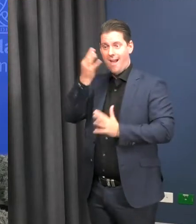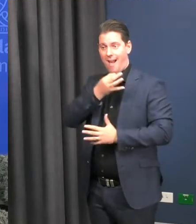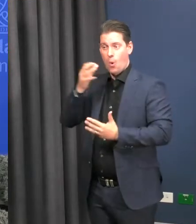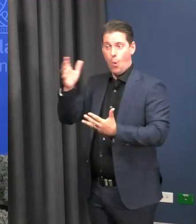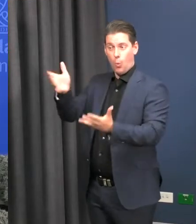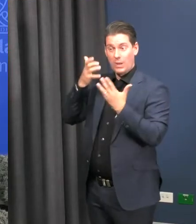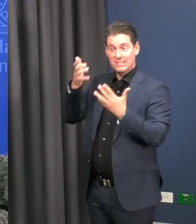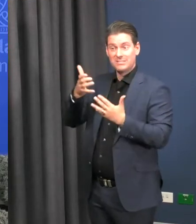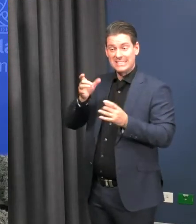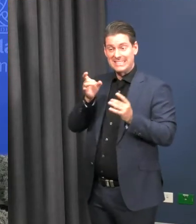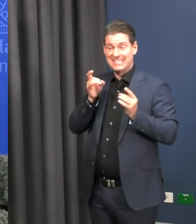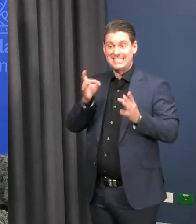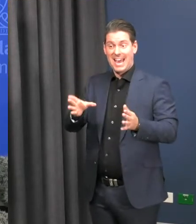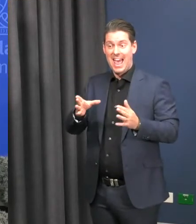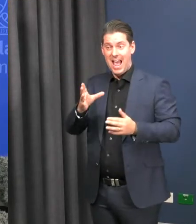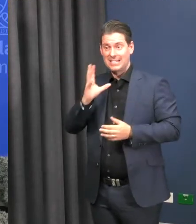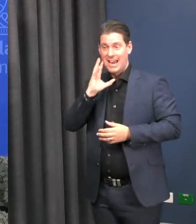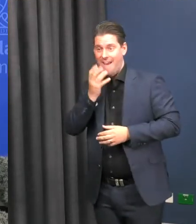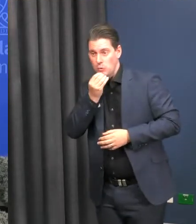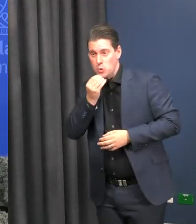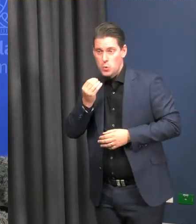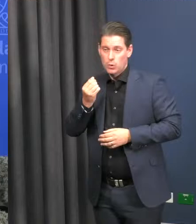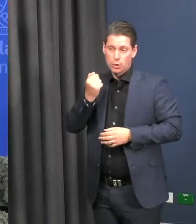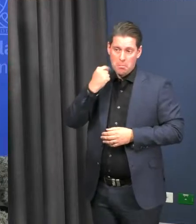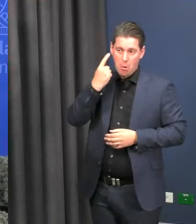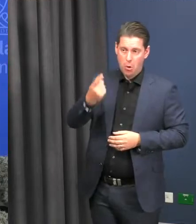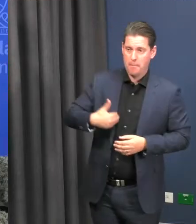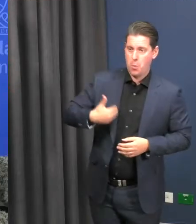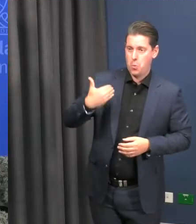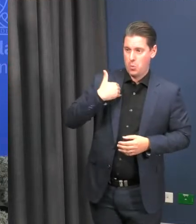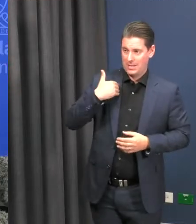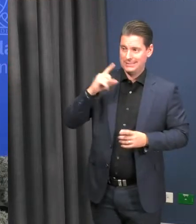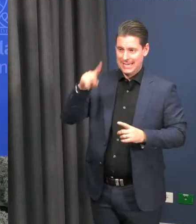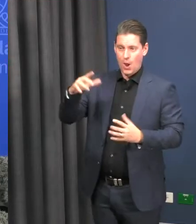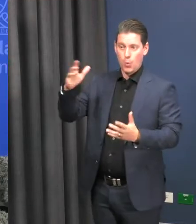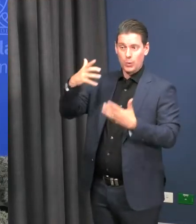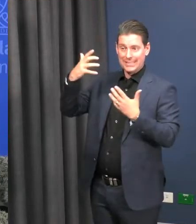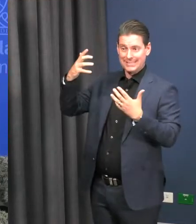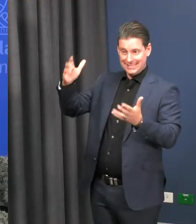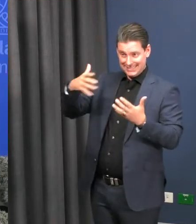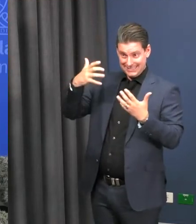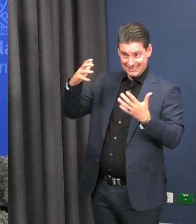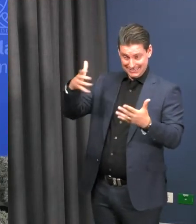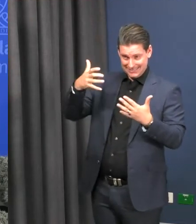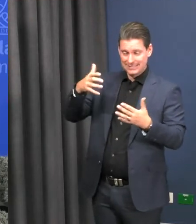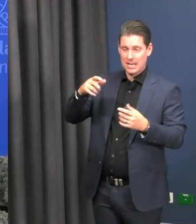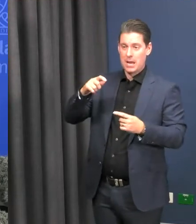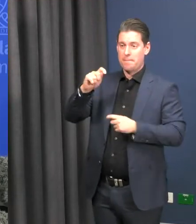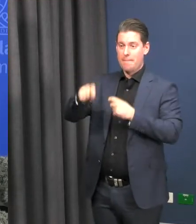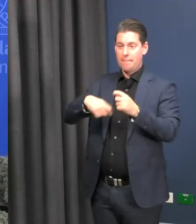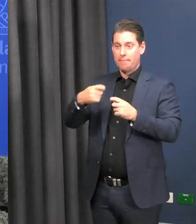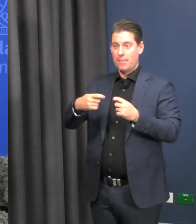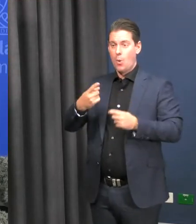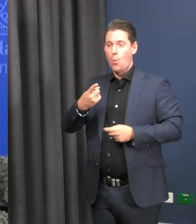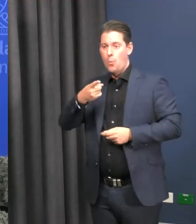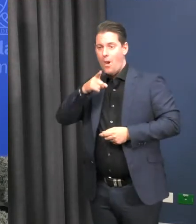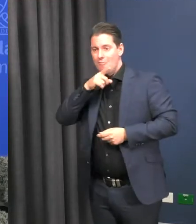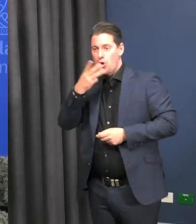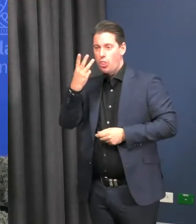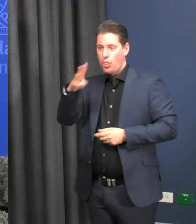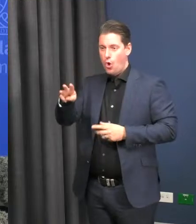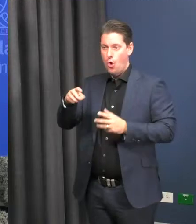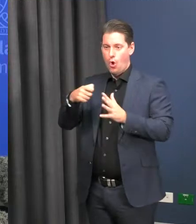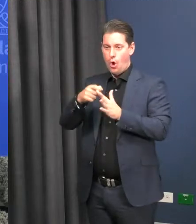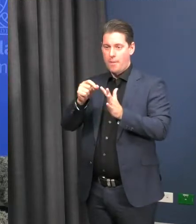very late today and into early Thursday. Increasing to destructive winds, so that's up to 130 kilometres per